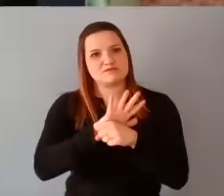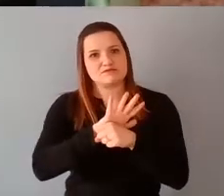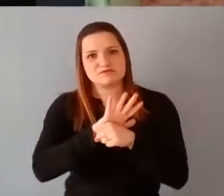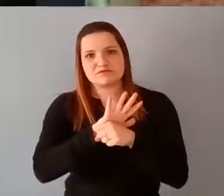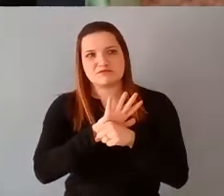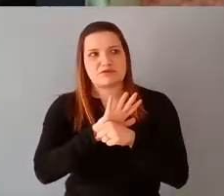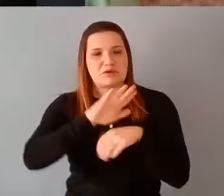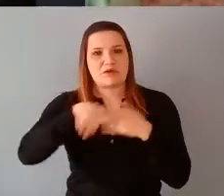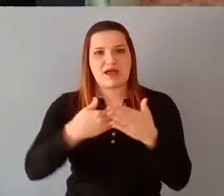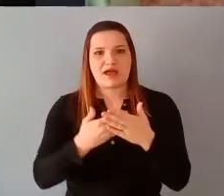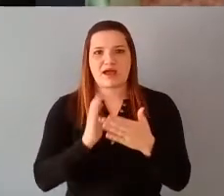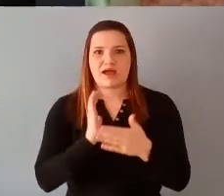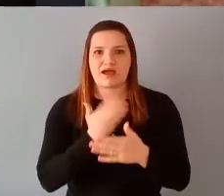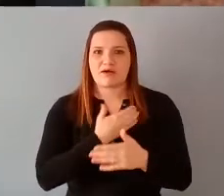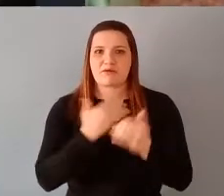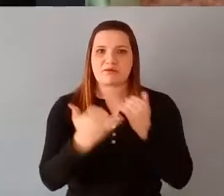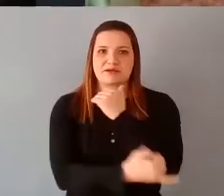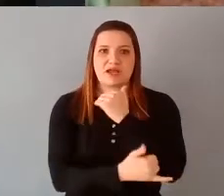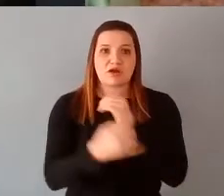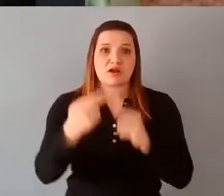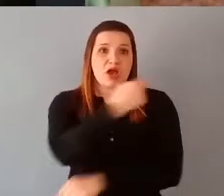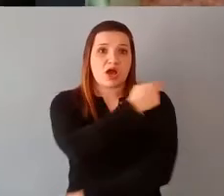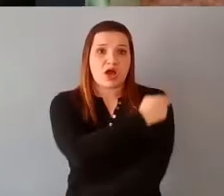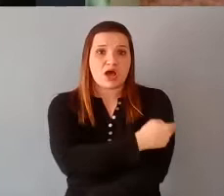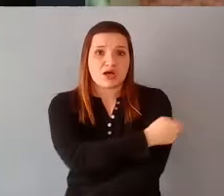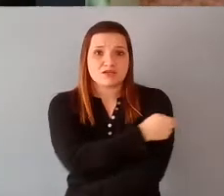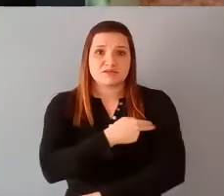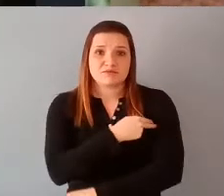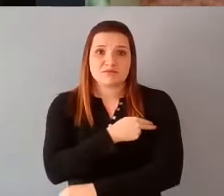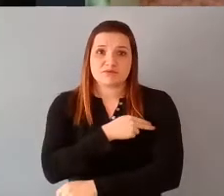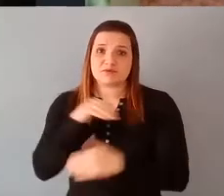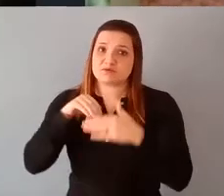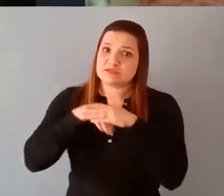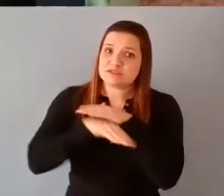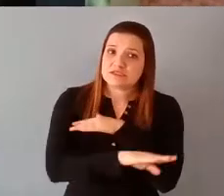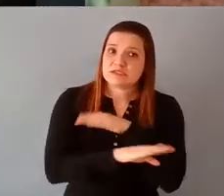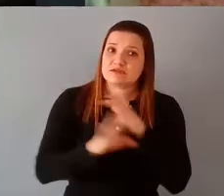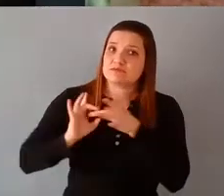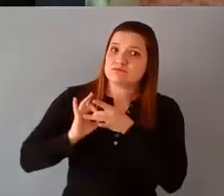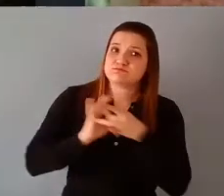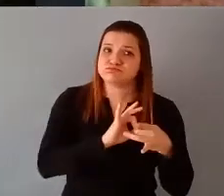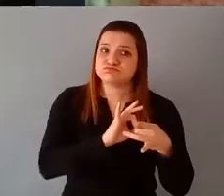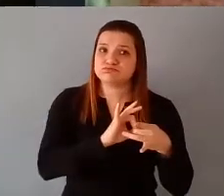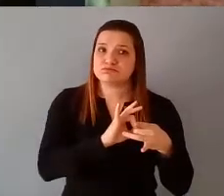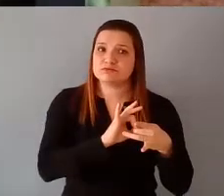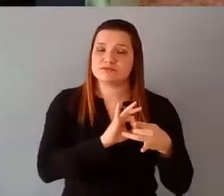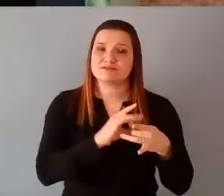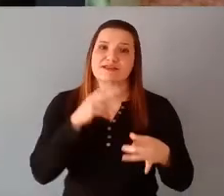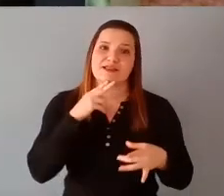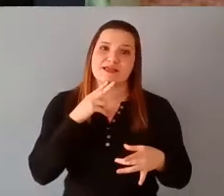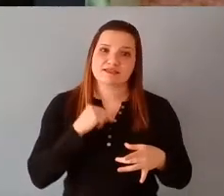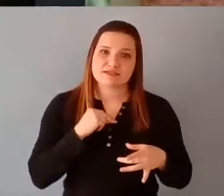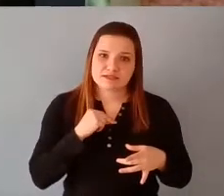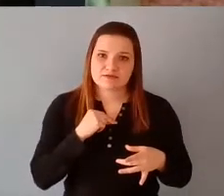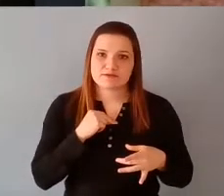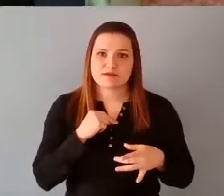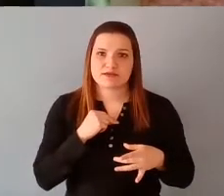and hospitalization is directly related to Halloween or to Thanksgiving and folks